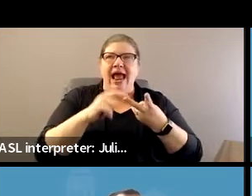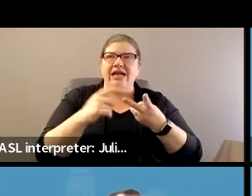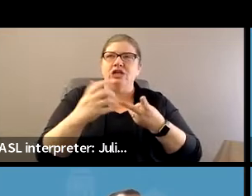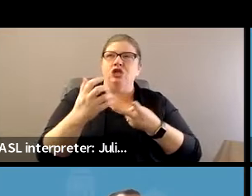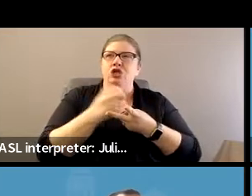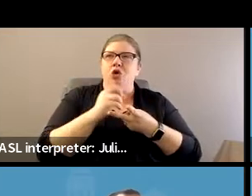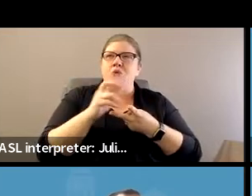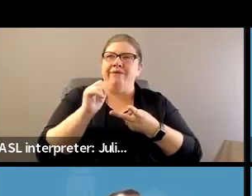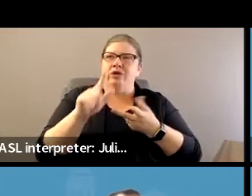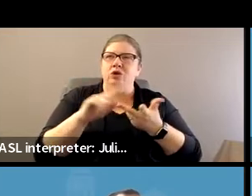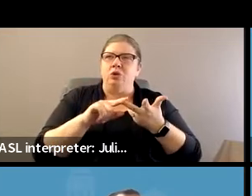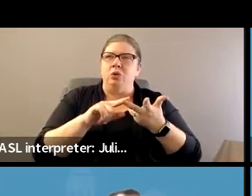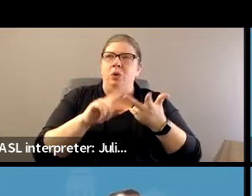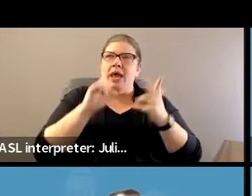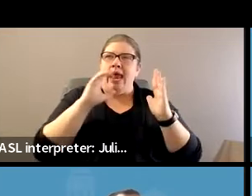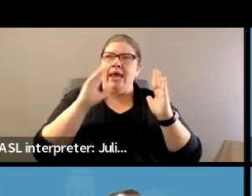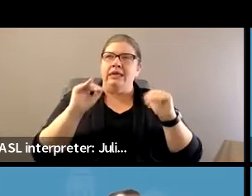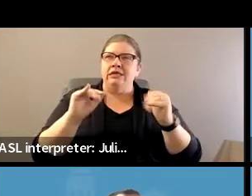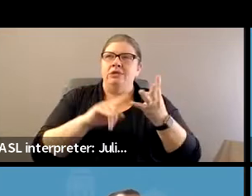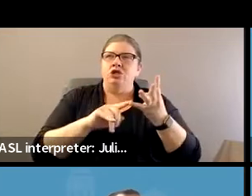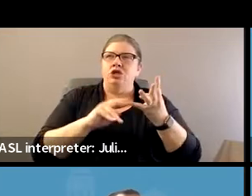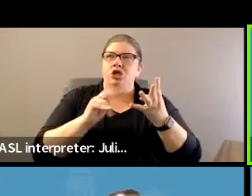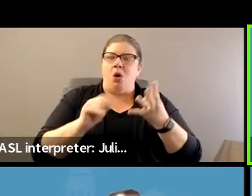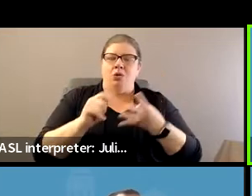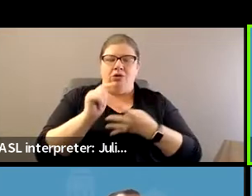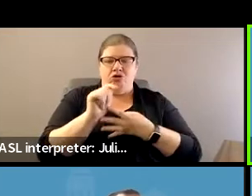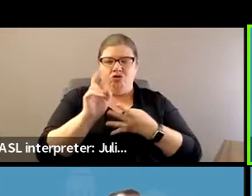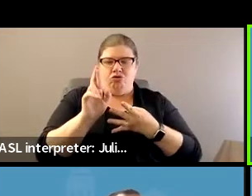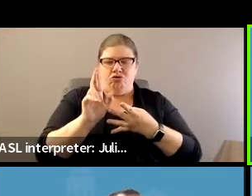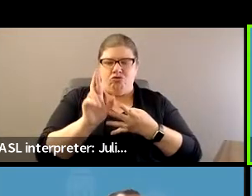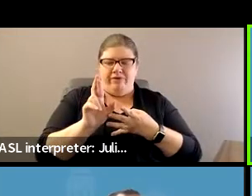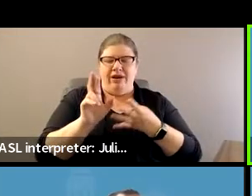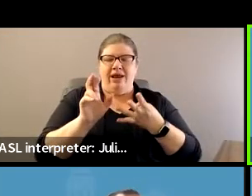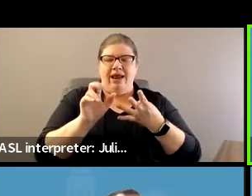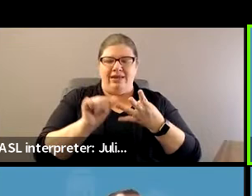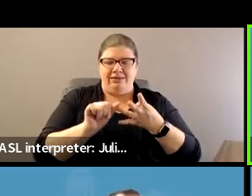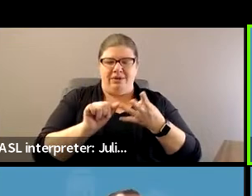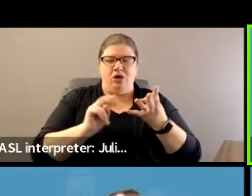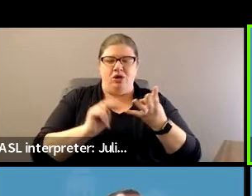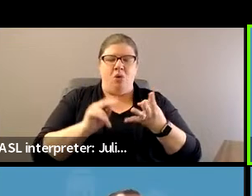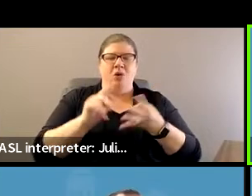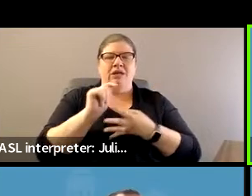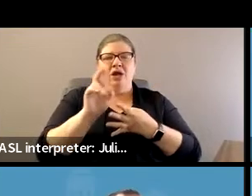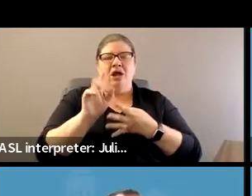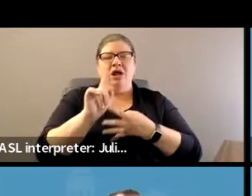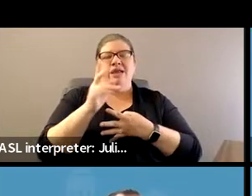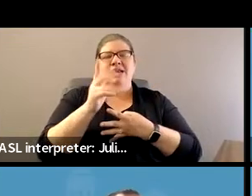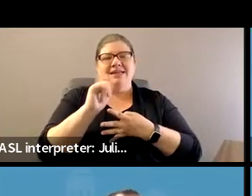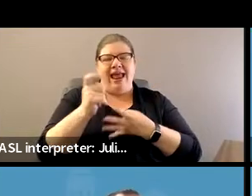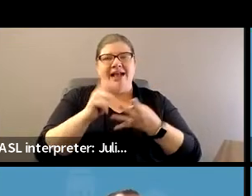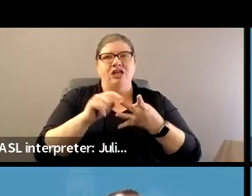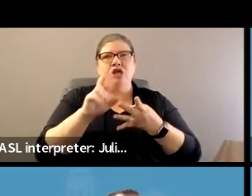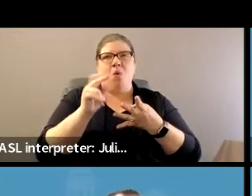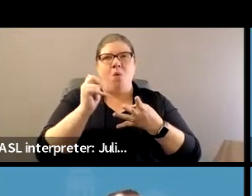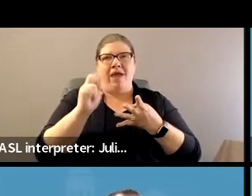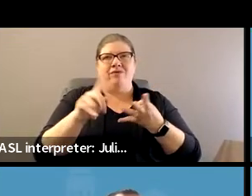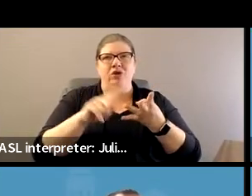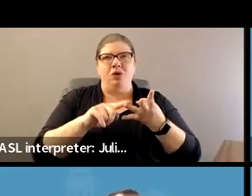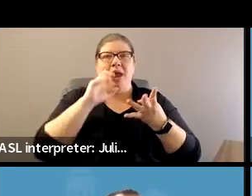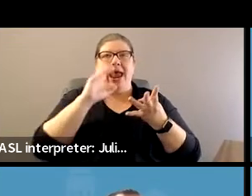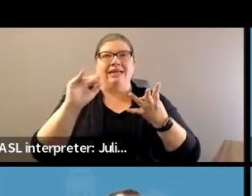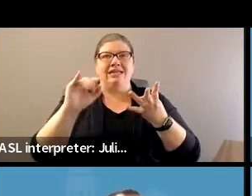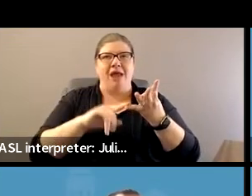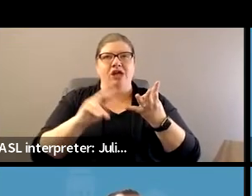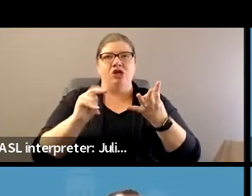revenue anticipation note. There you go. Okay. All right. So we just want to make sure everybody's on the same page, what that